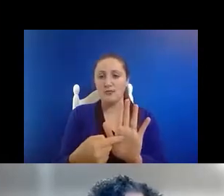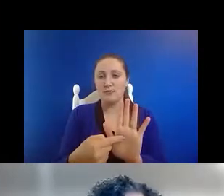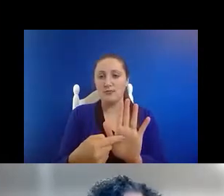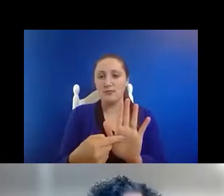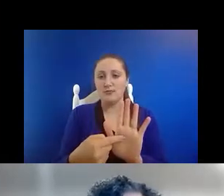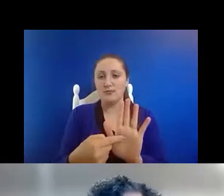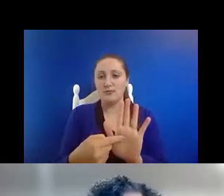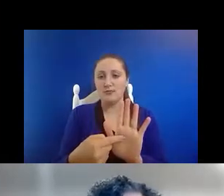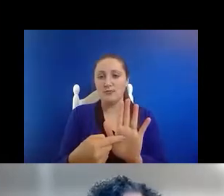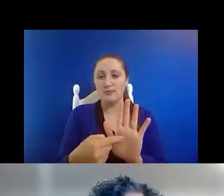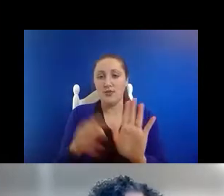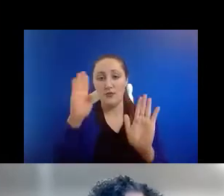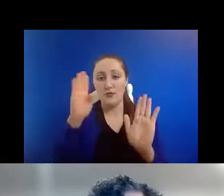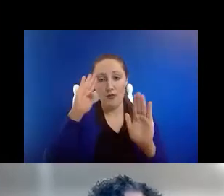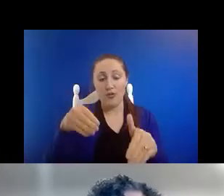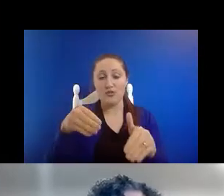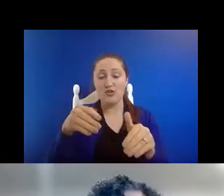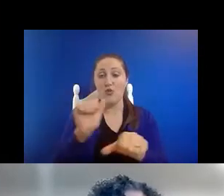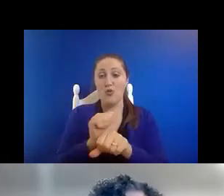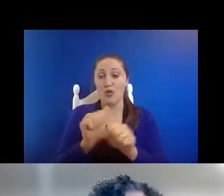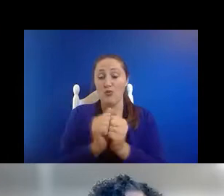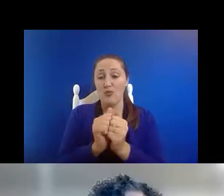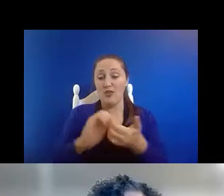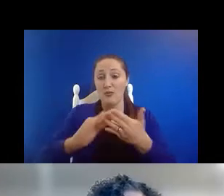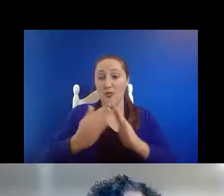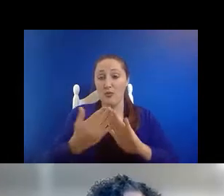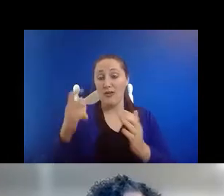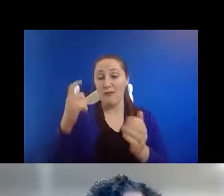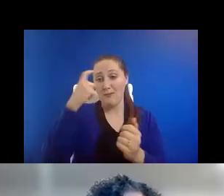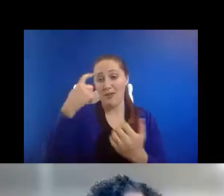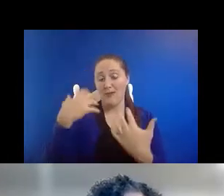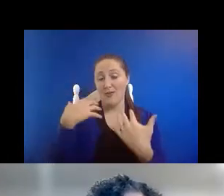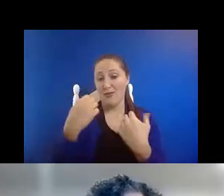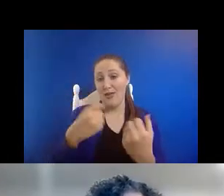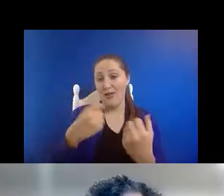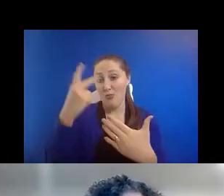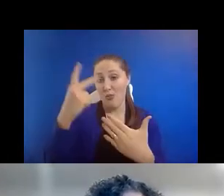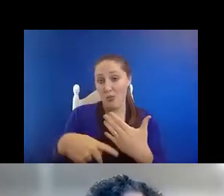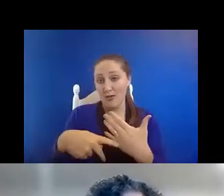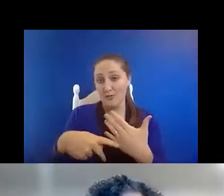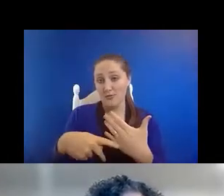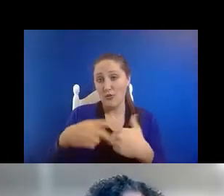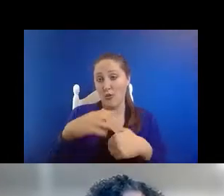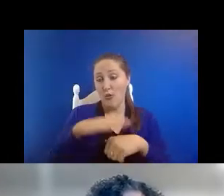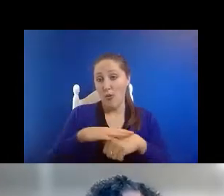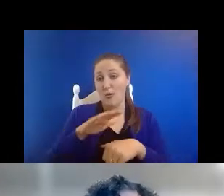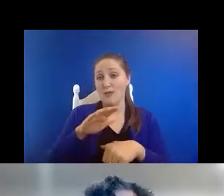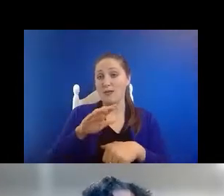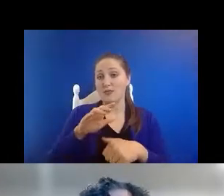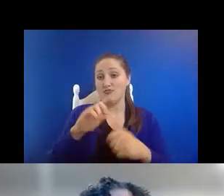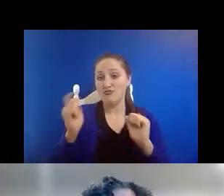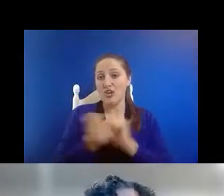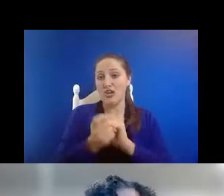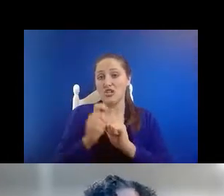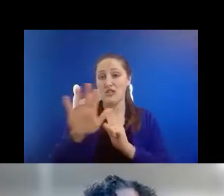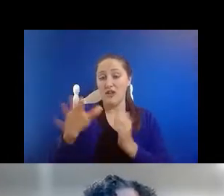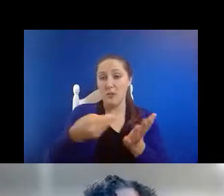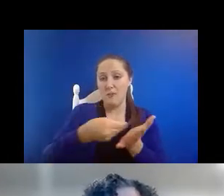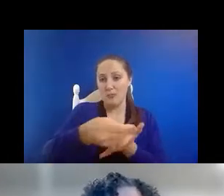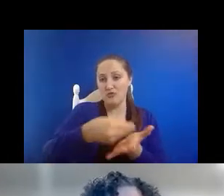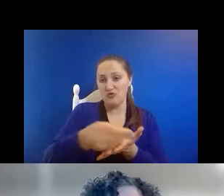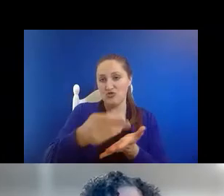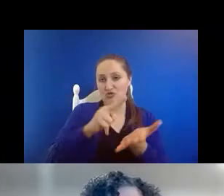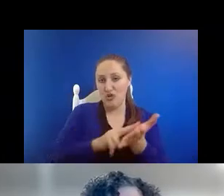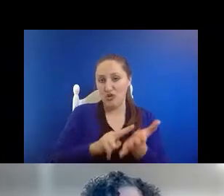focus on working with the community mental health programs on revising their contracting